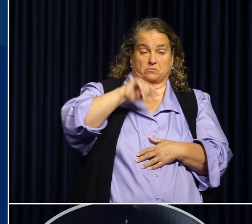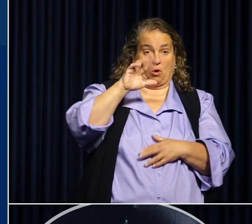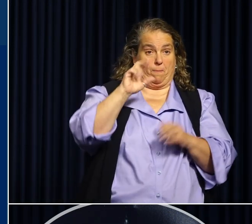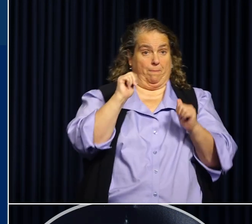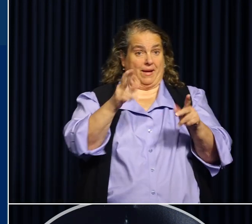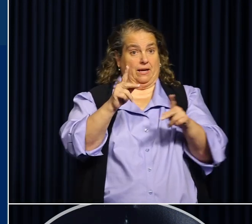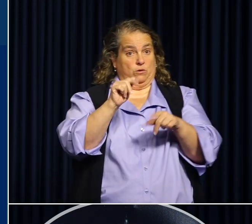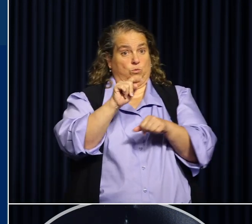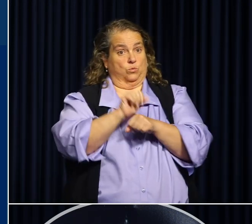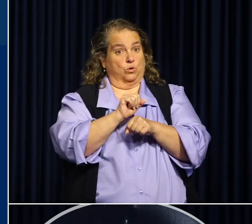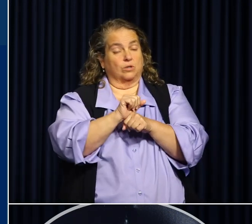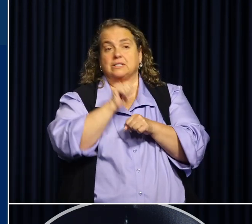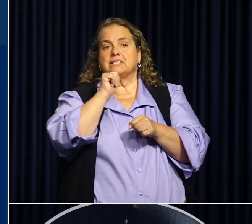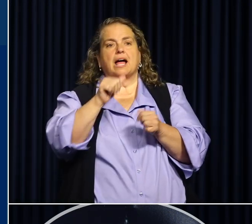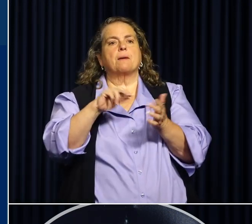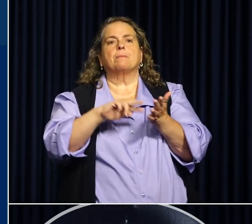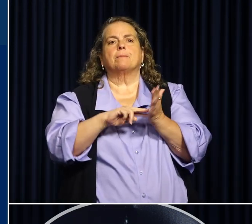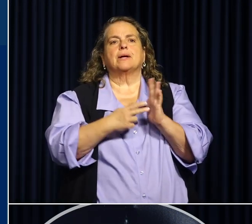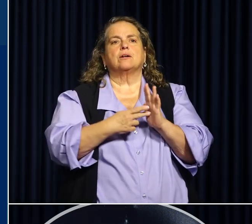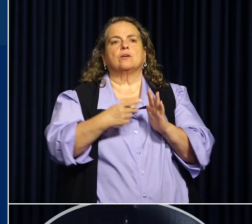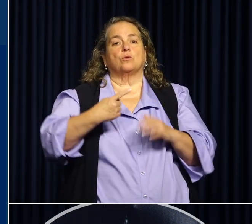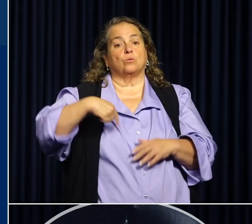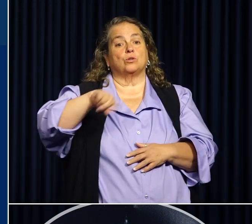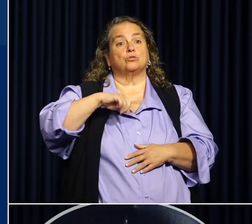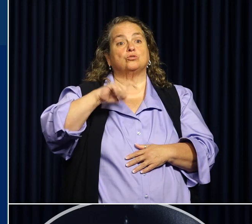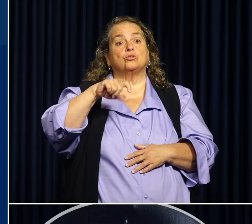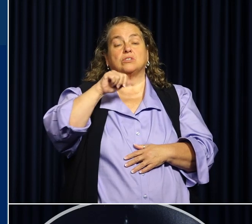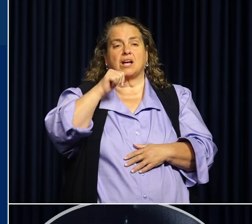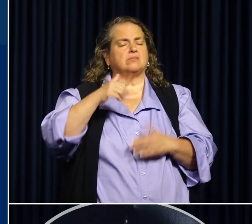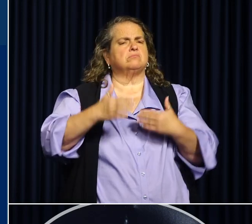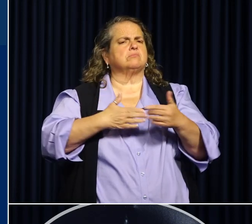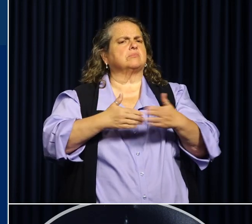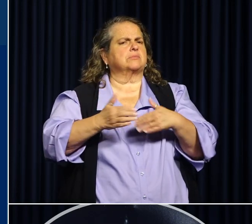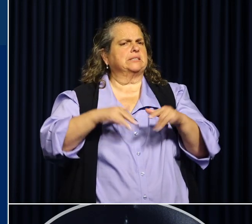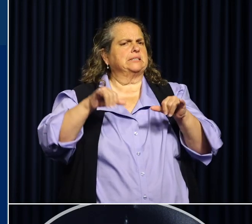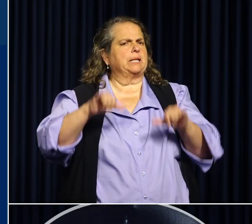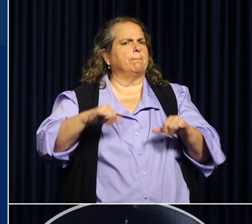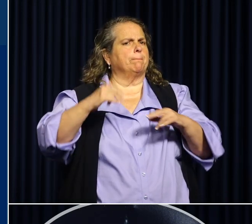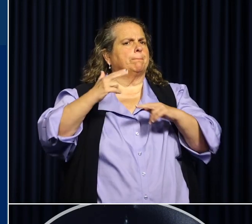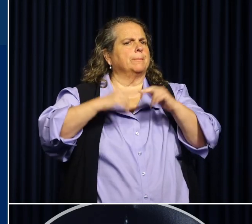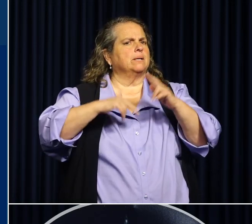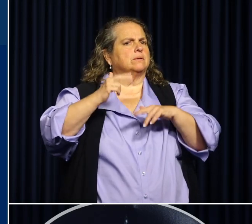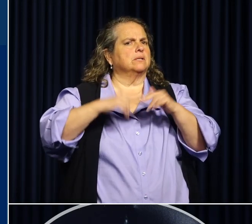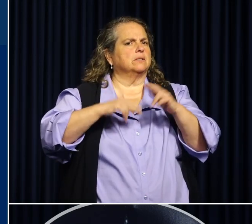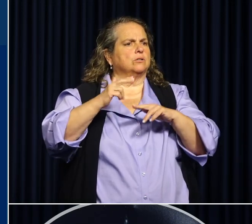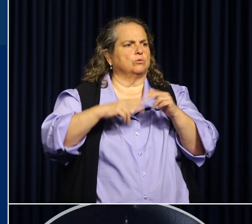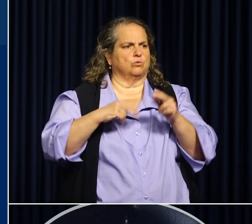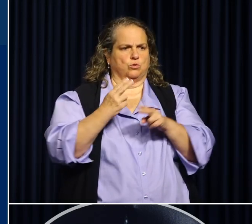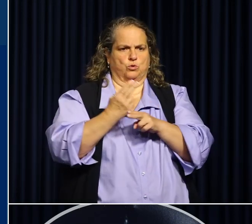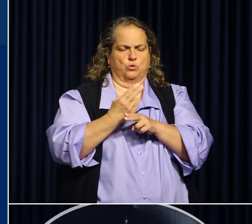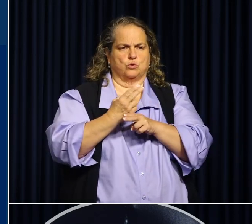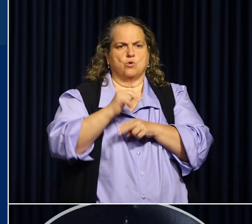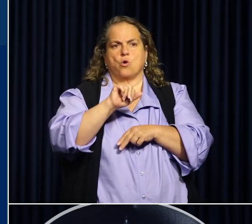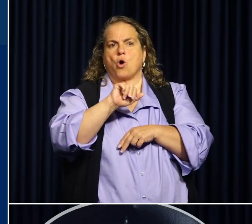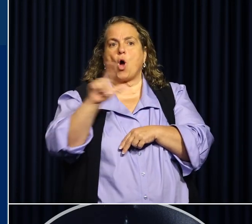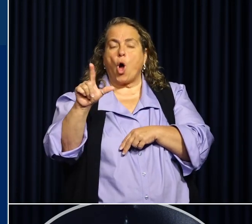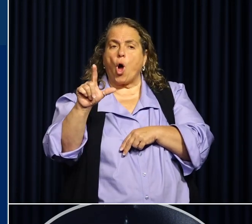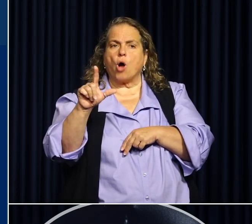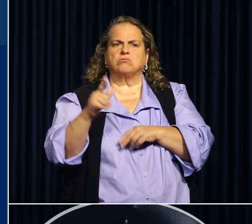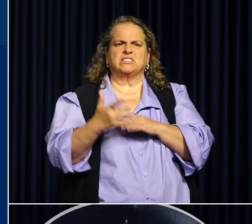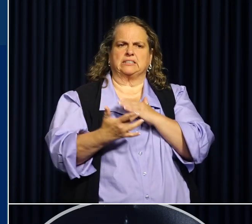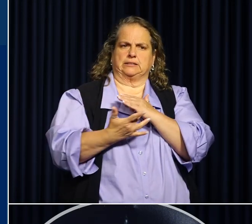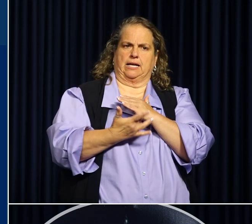at work doesn't mean that we shouldn't, even if we are in the same building, use all of the digital tools that we